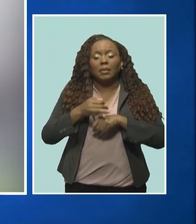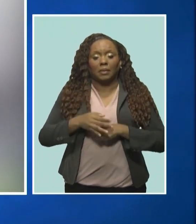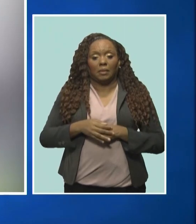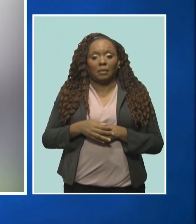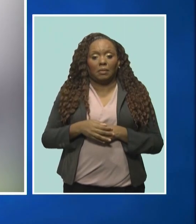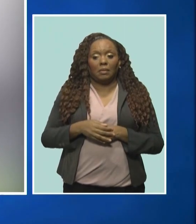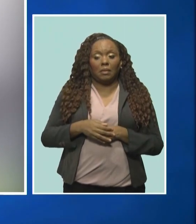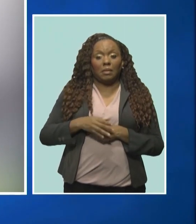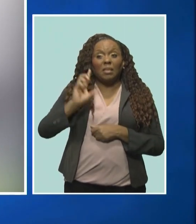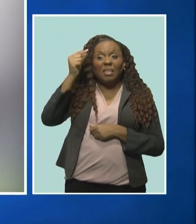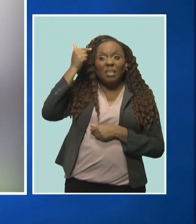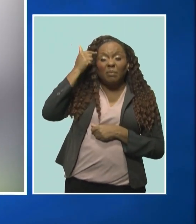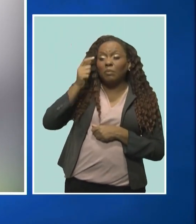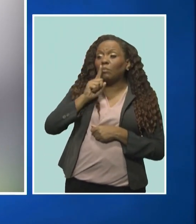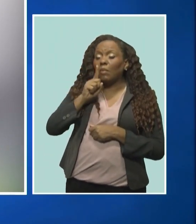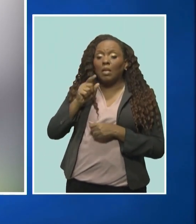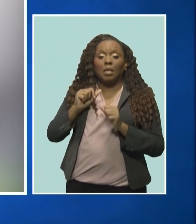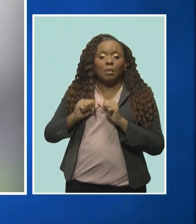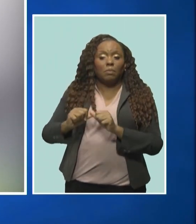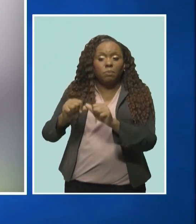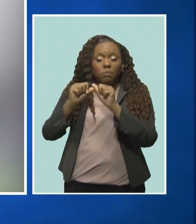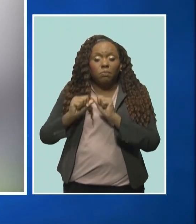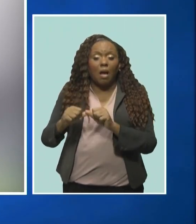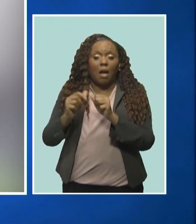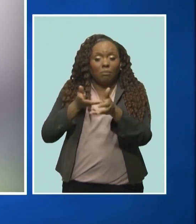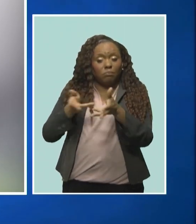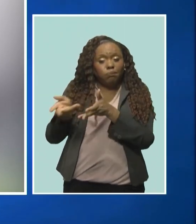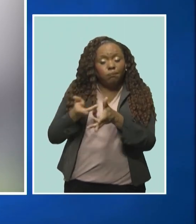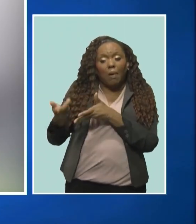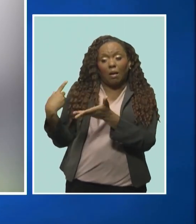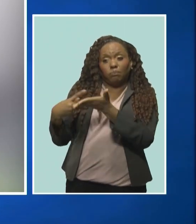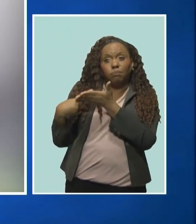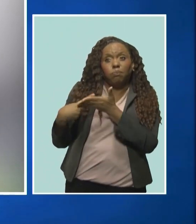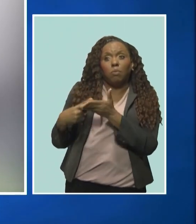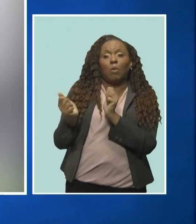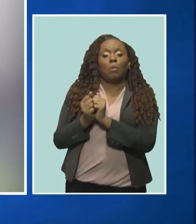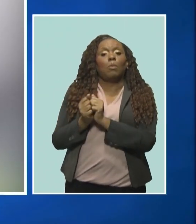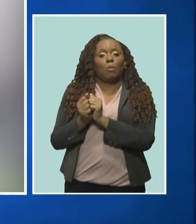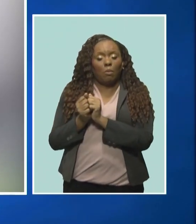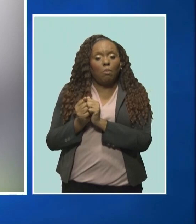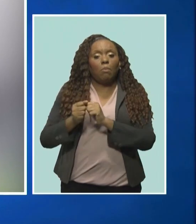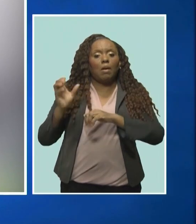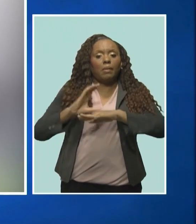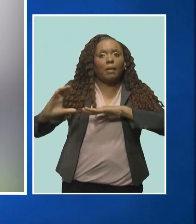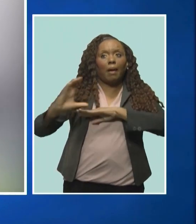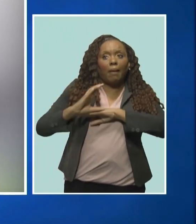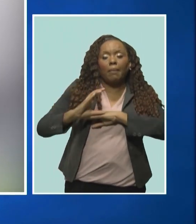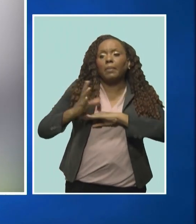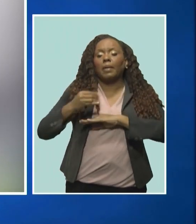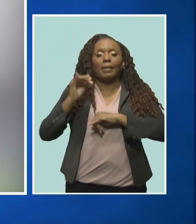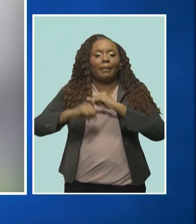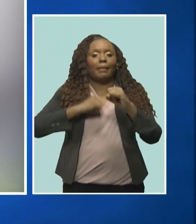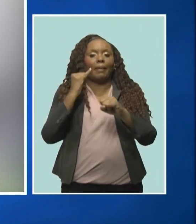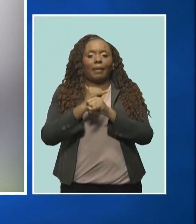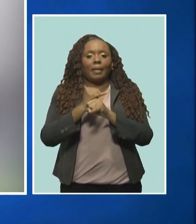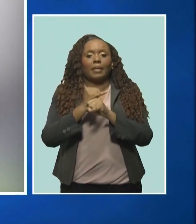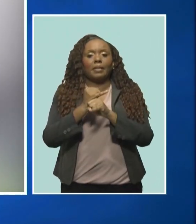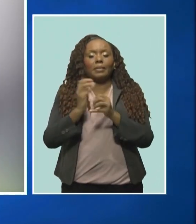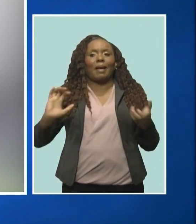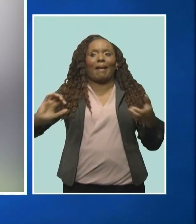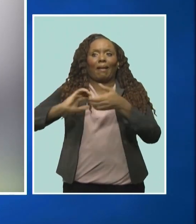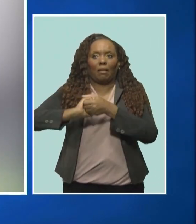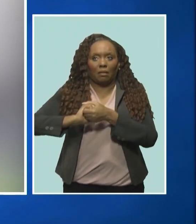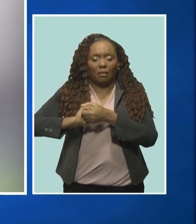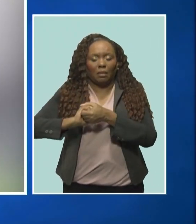and the Grenadines continues its close collaboration with regional as well as international